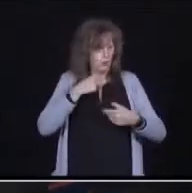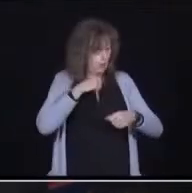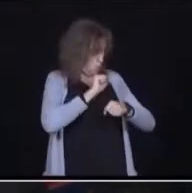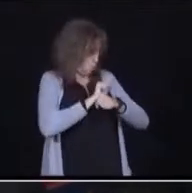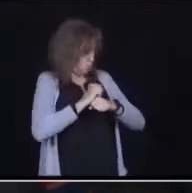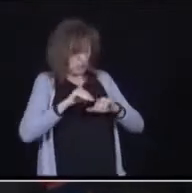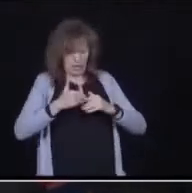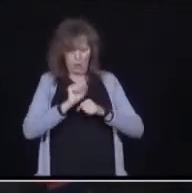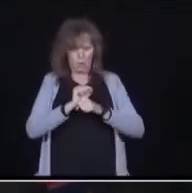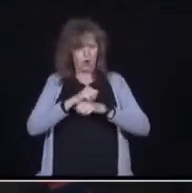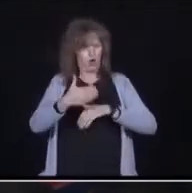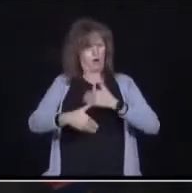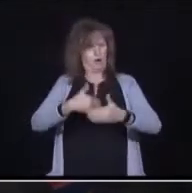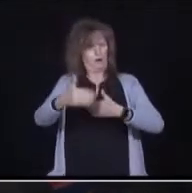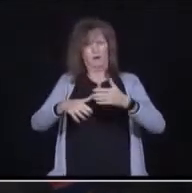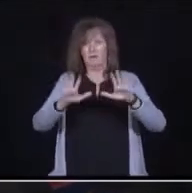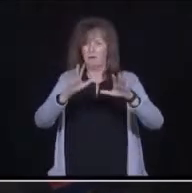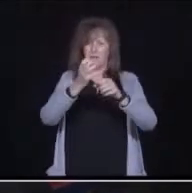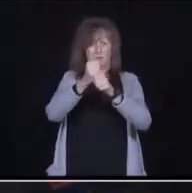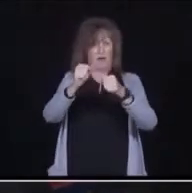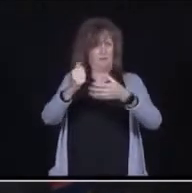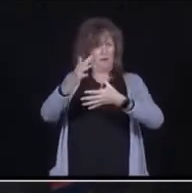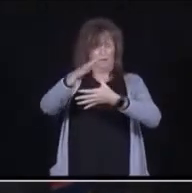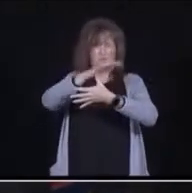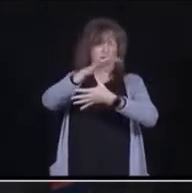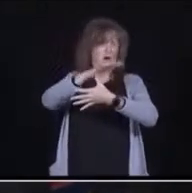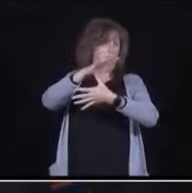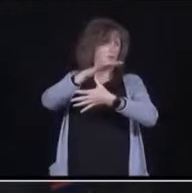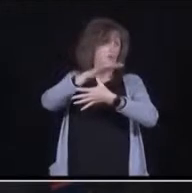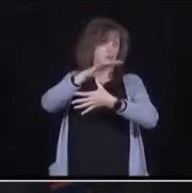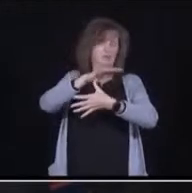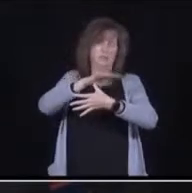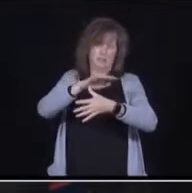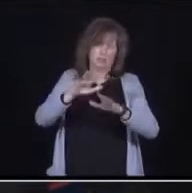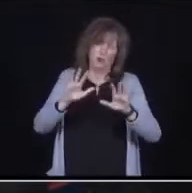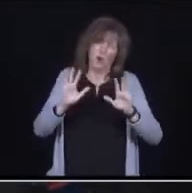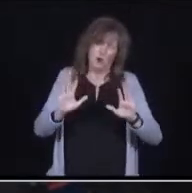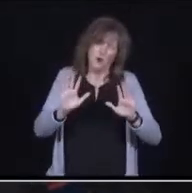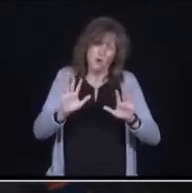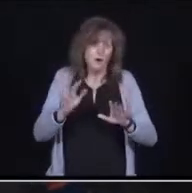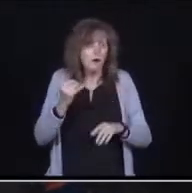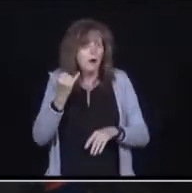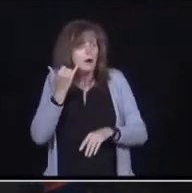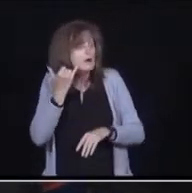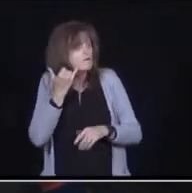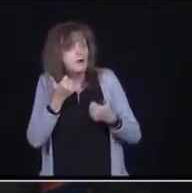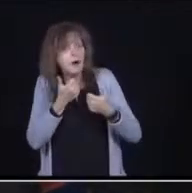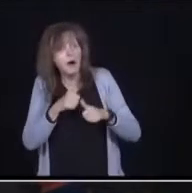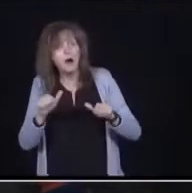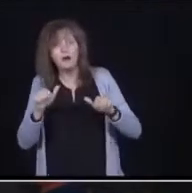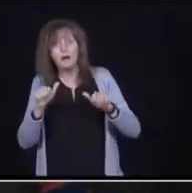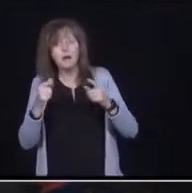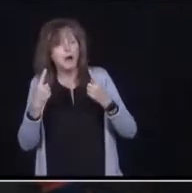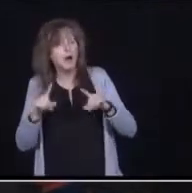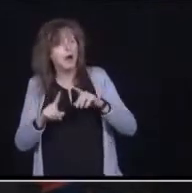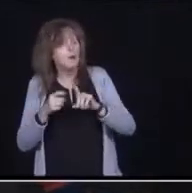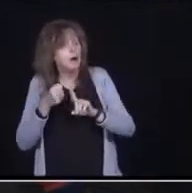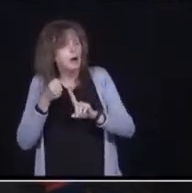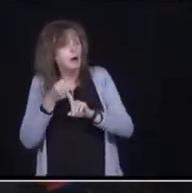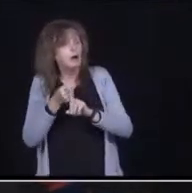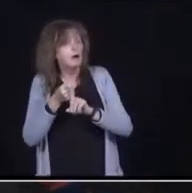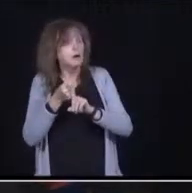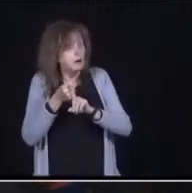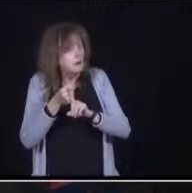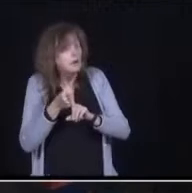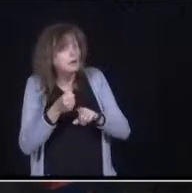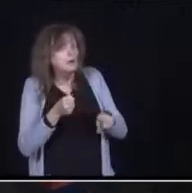first. We need parents to be able to pull their kids out of school anytime if they're showing even mild symptoms.